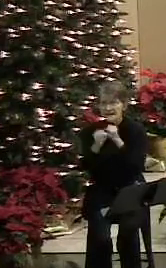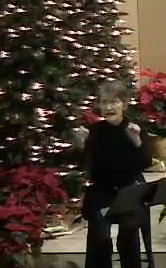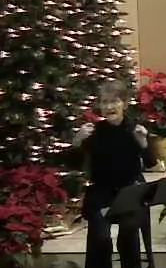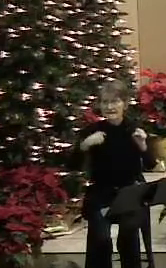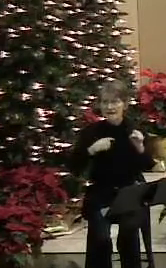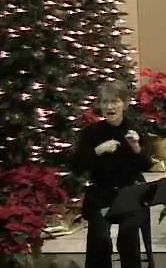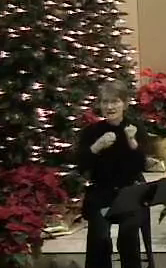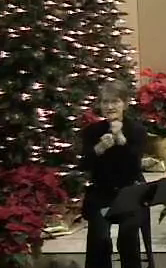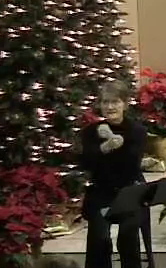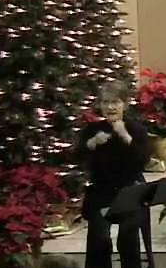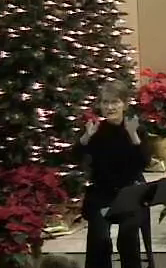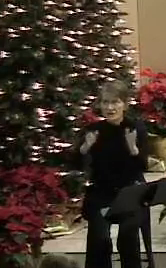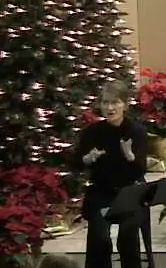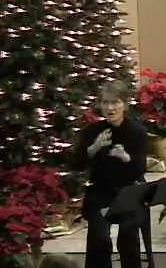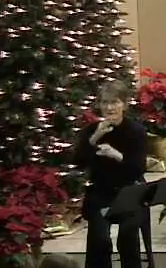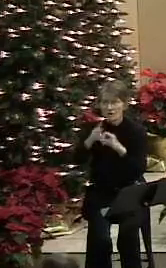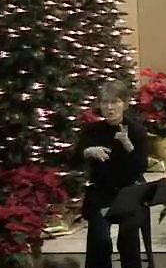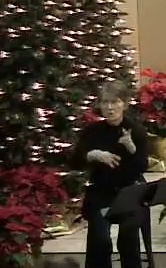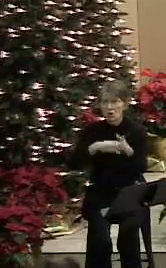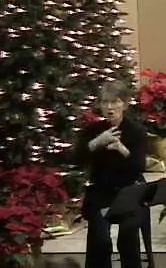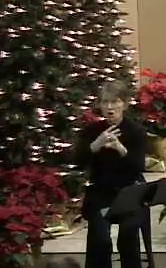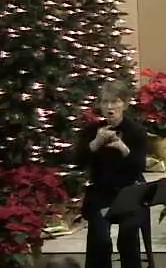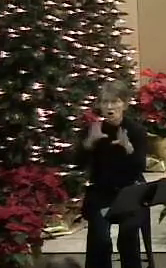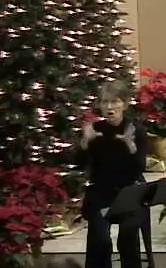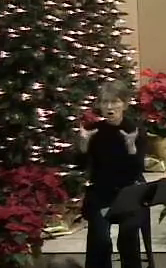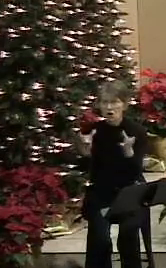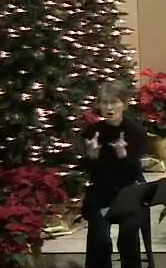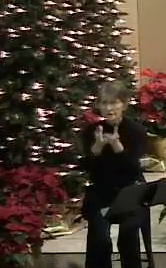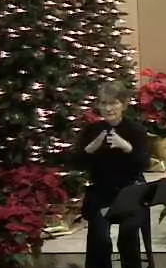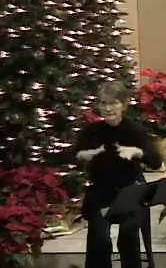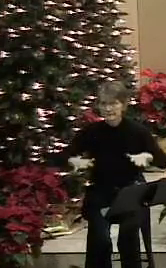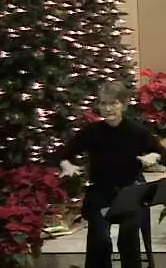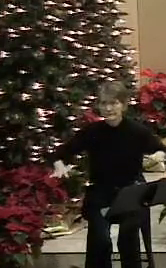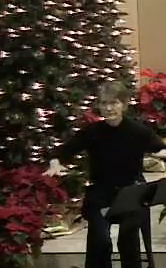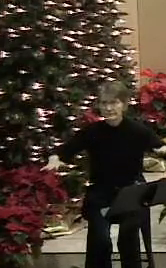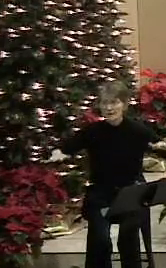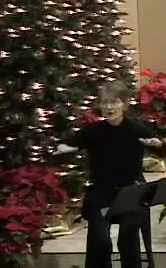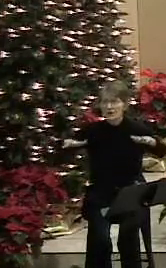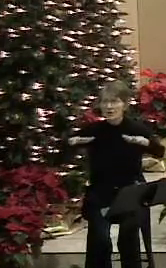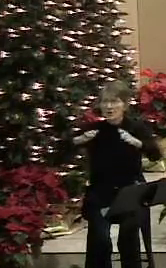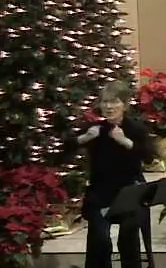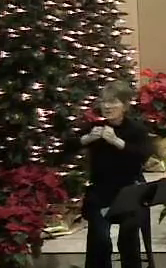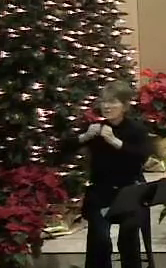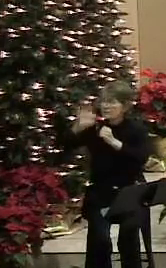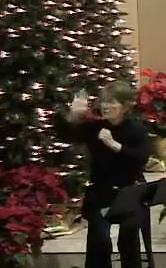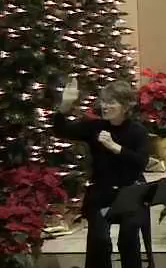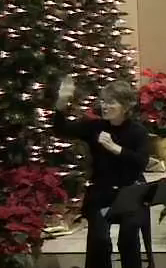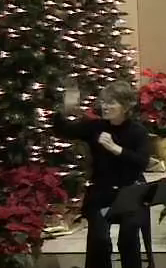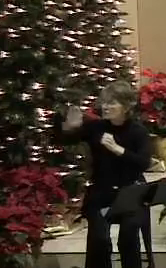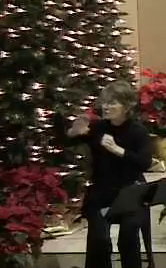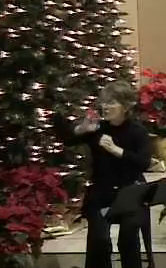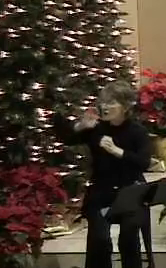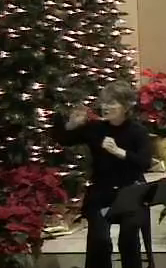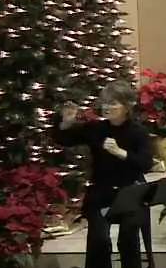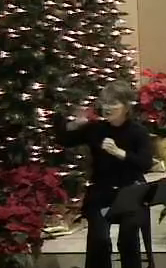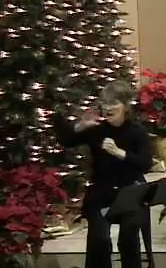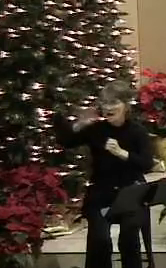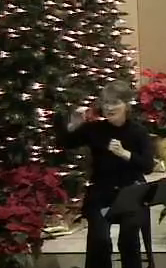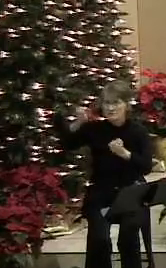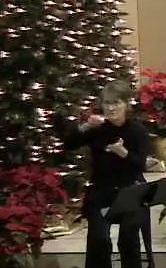faith. Save us, Savior of the world, torn by your cross and